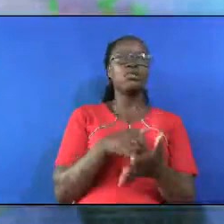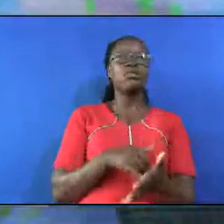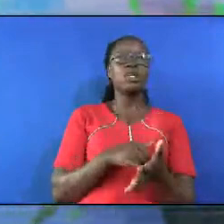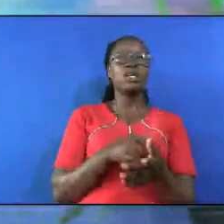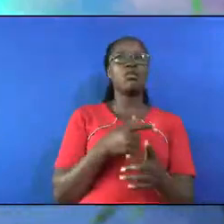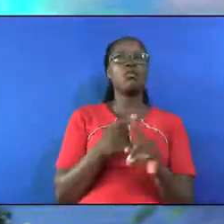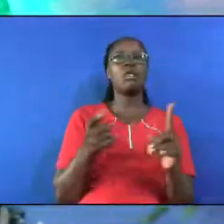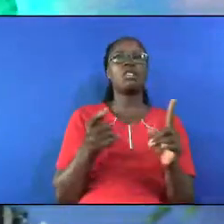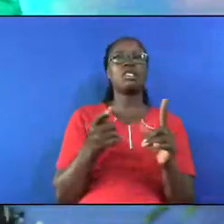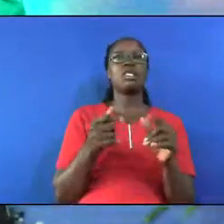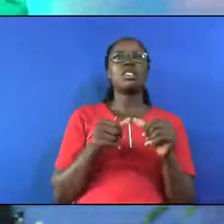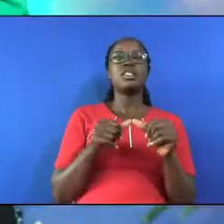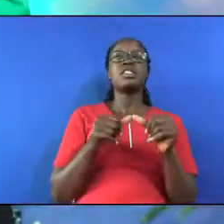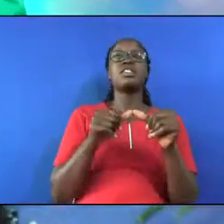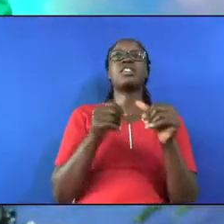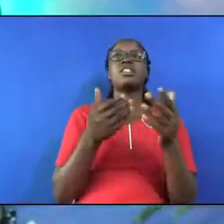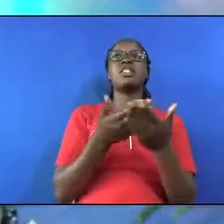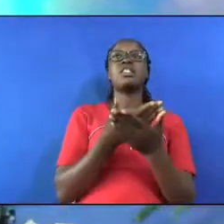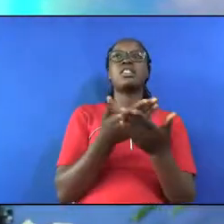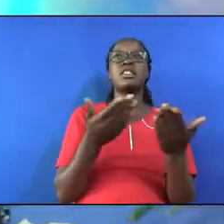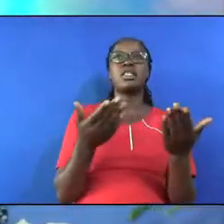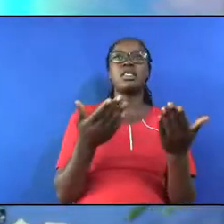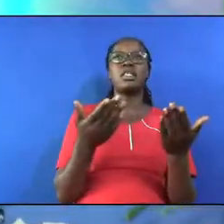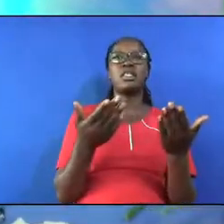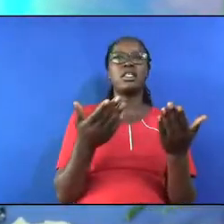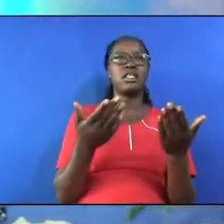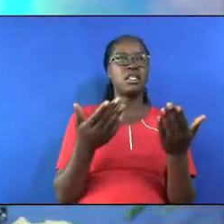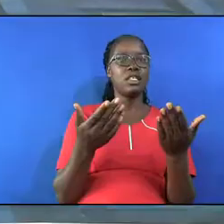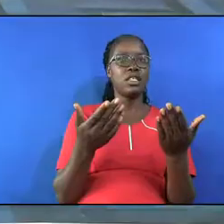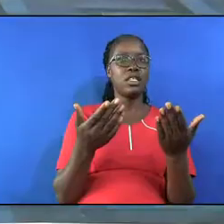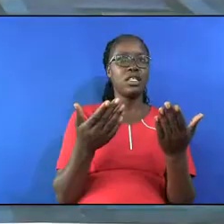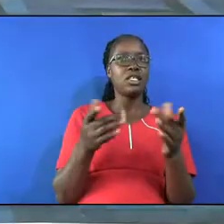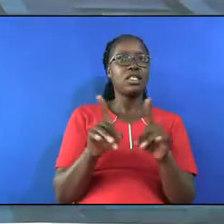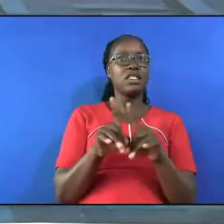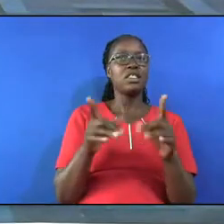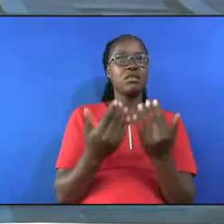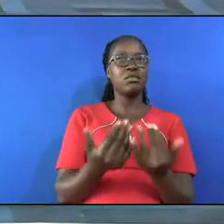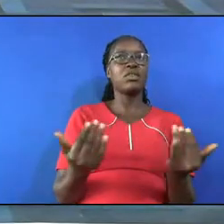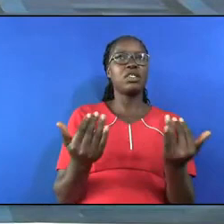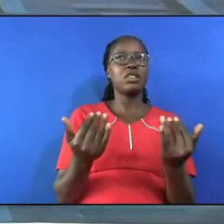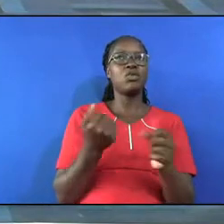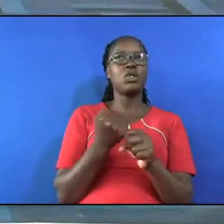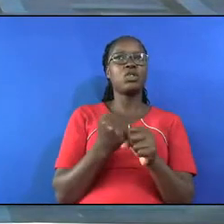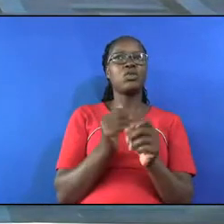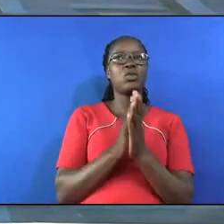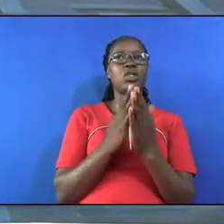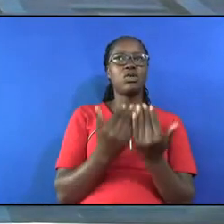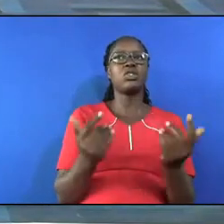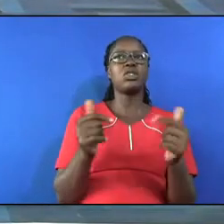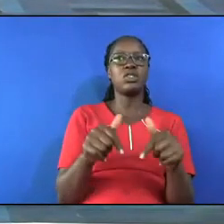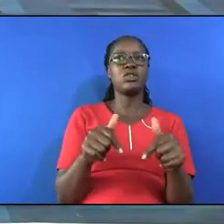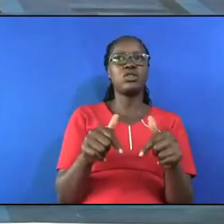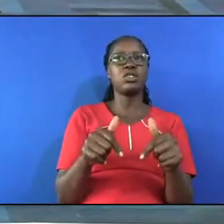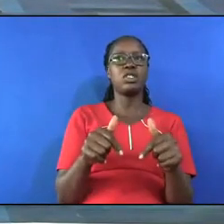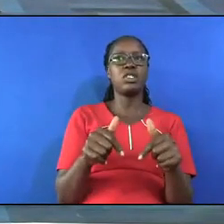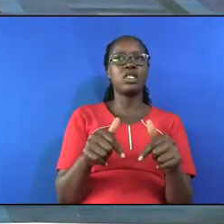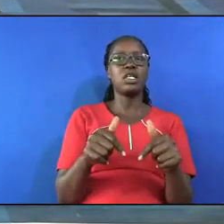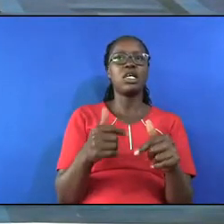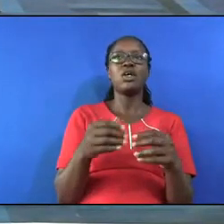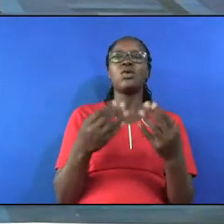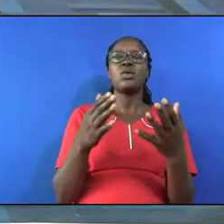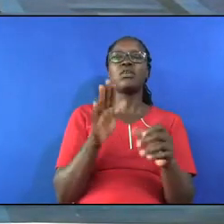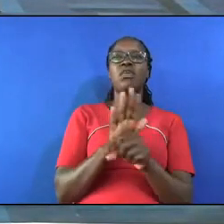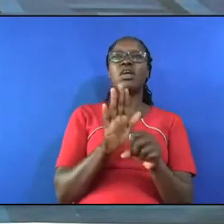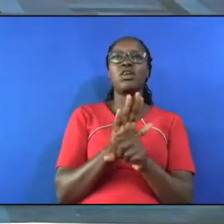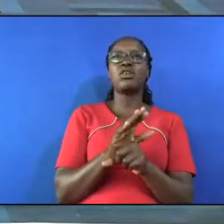then the dehydration is still what? The dehydration is still there. This is the same thing we are doing with our children today. We are giving them a lot